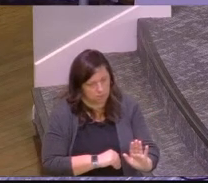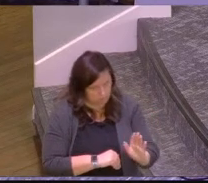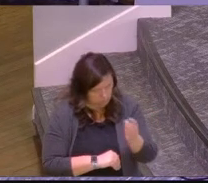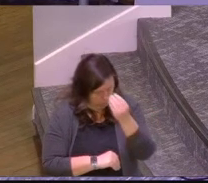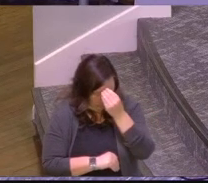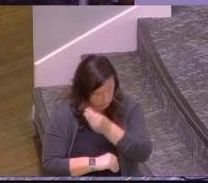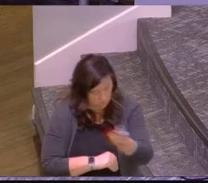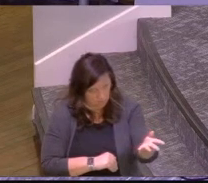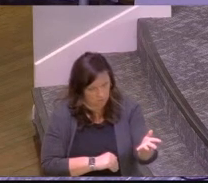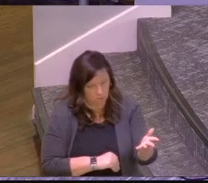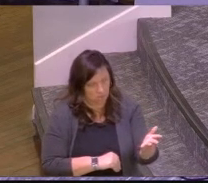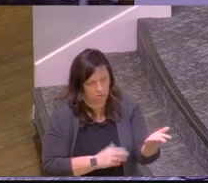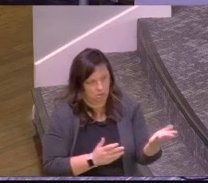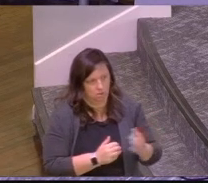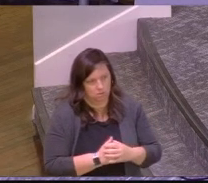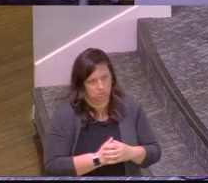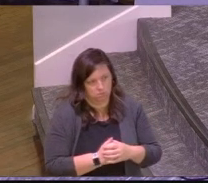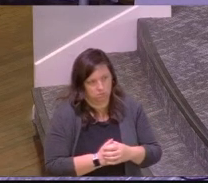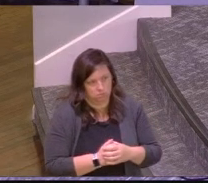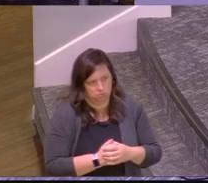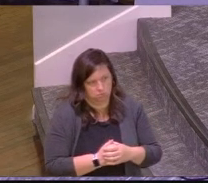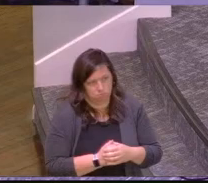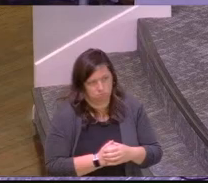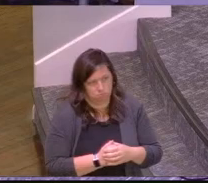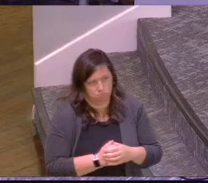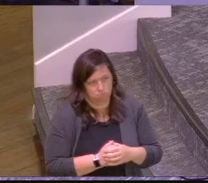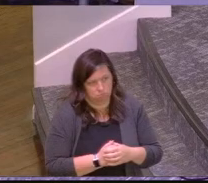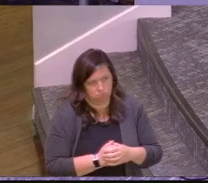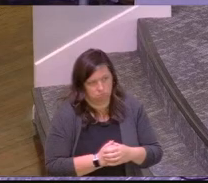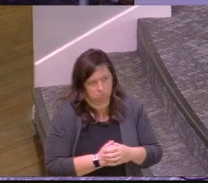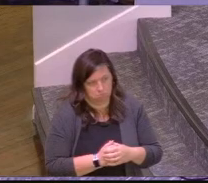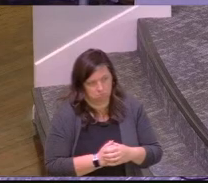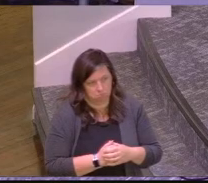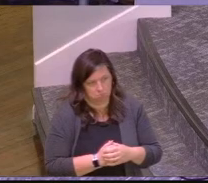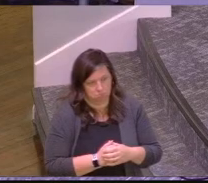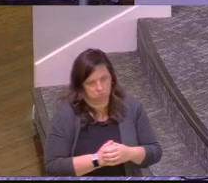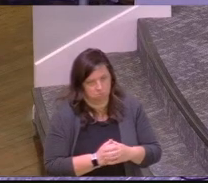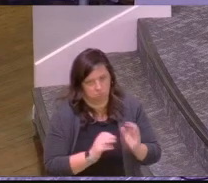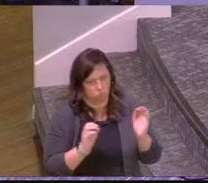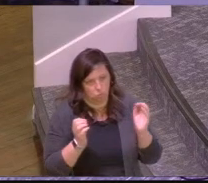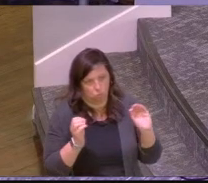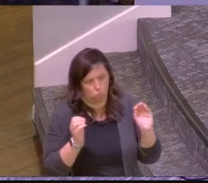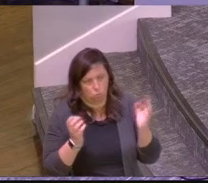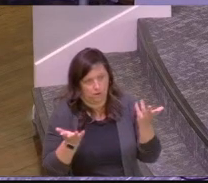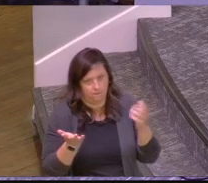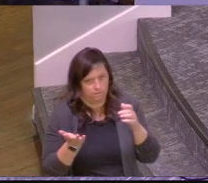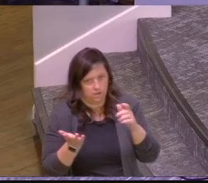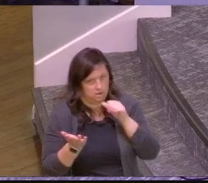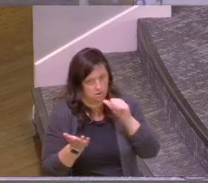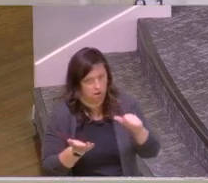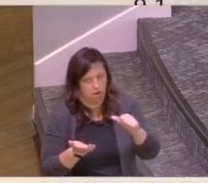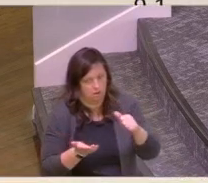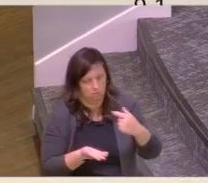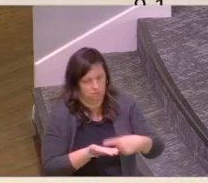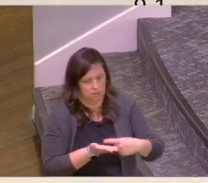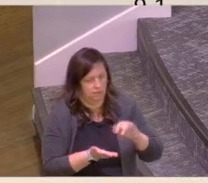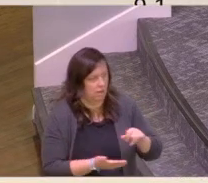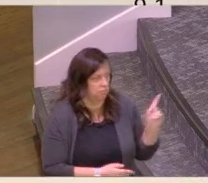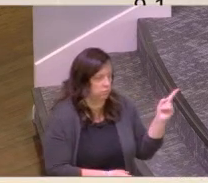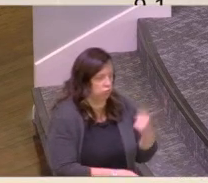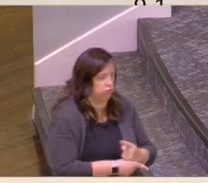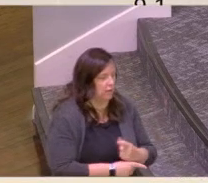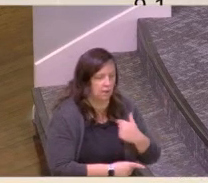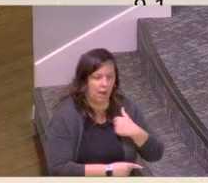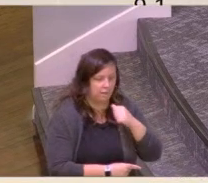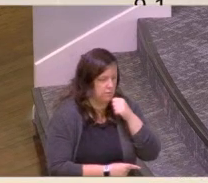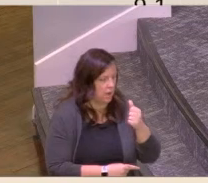that we've been presented or anything at this point. That is correct. I have not made any recommendations regarding the property.